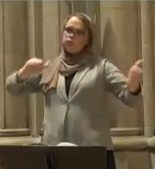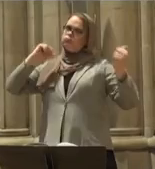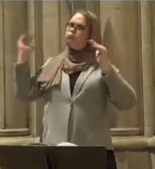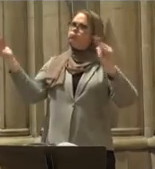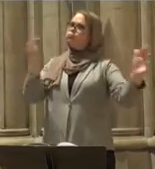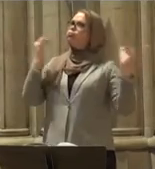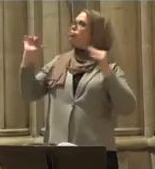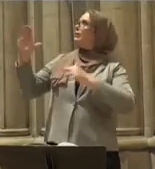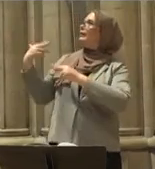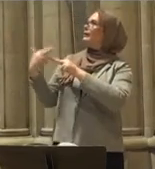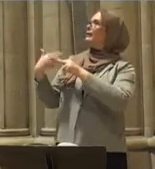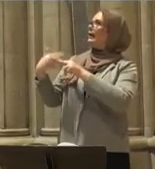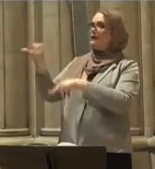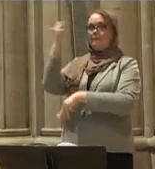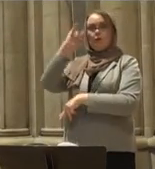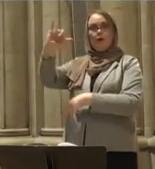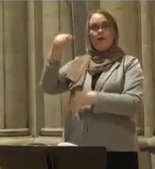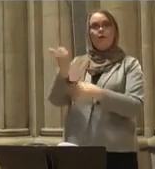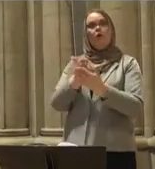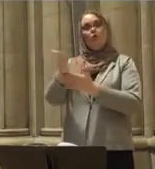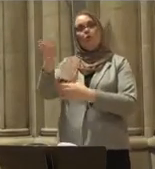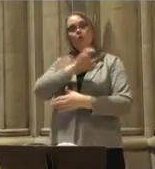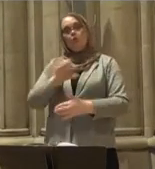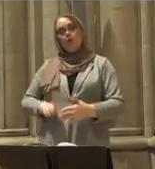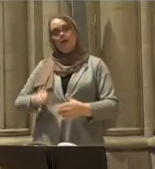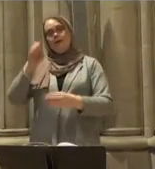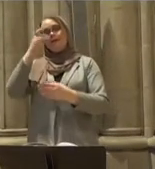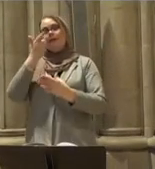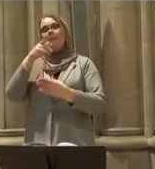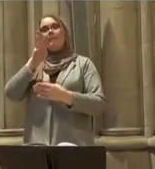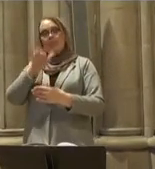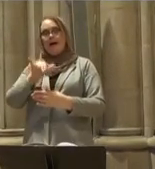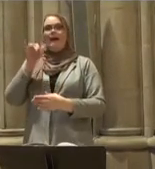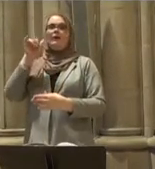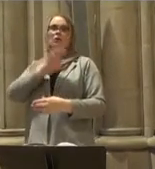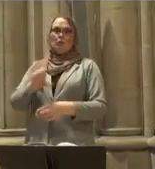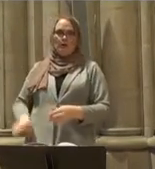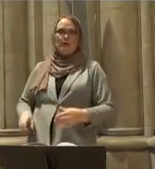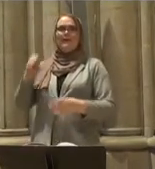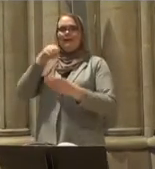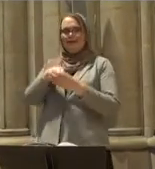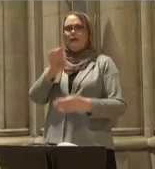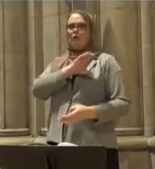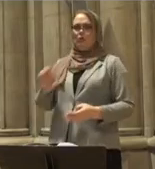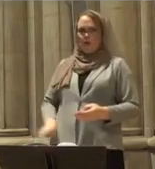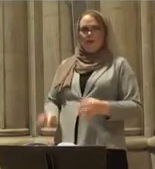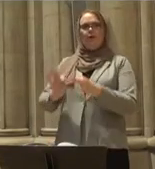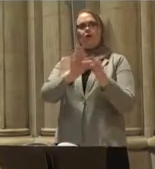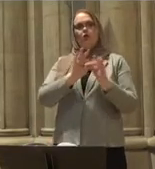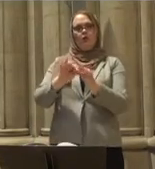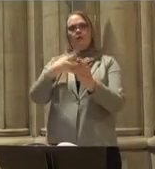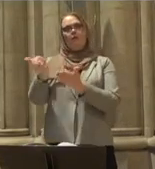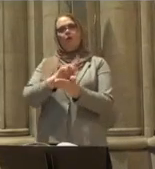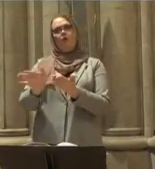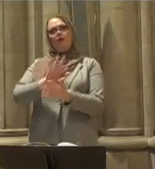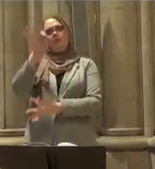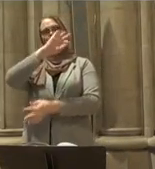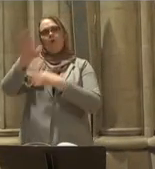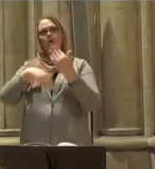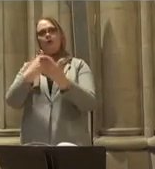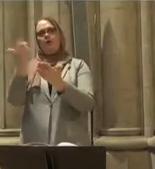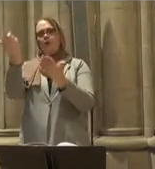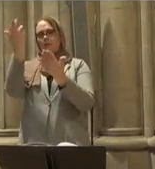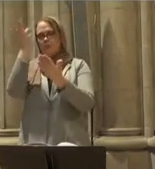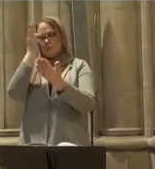Through Christ and with Christ and in Christ, in the unity of the Holy Spirit, to you be honor, glory,